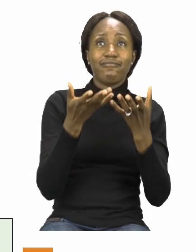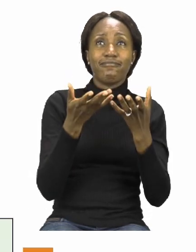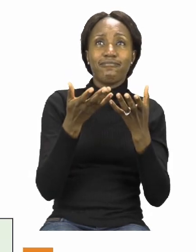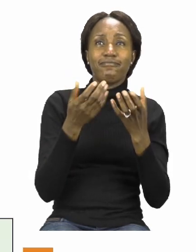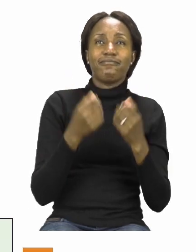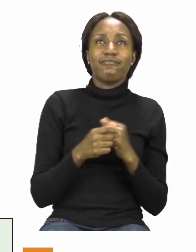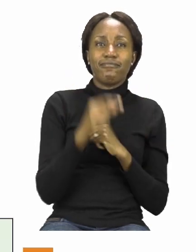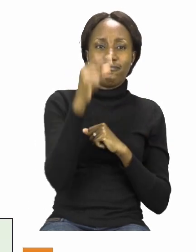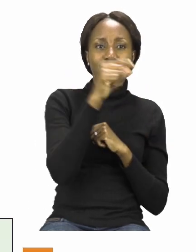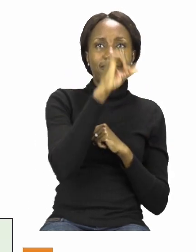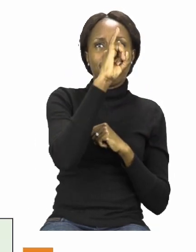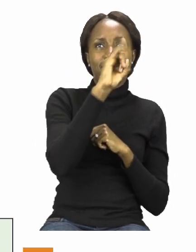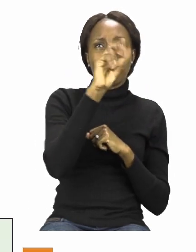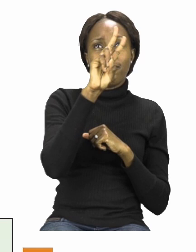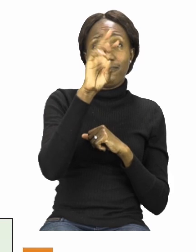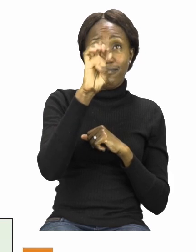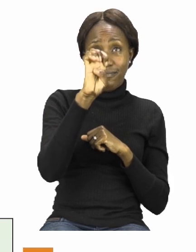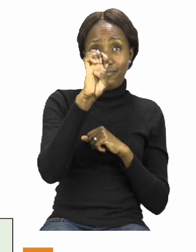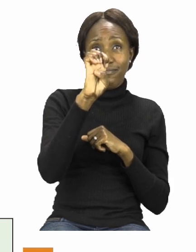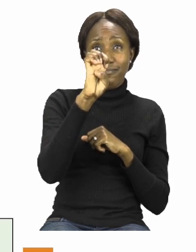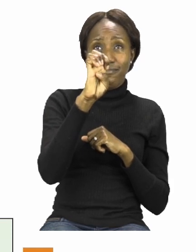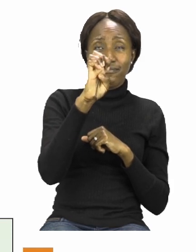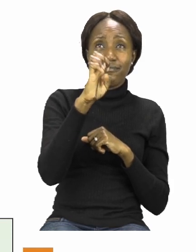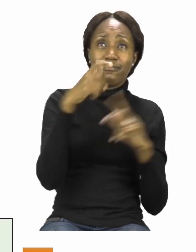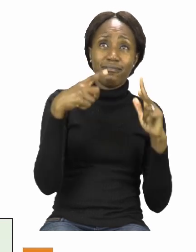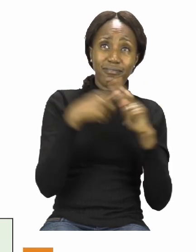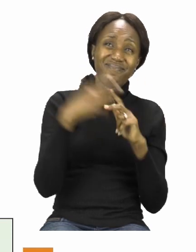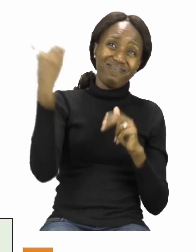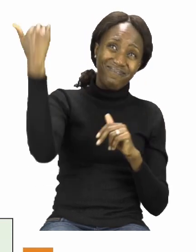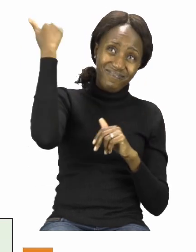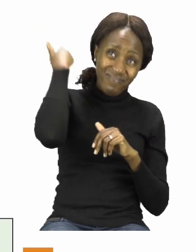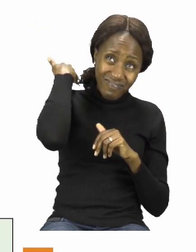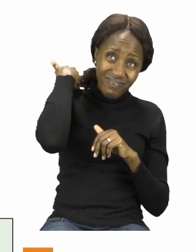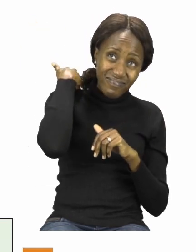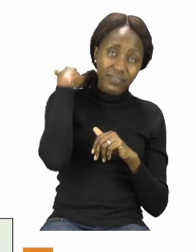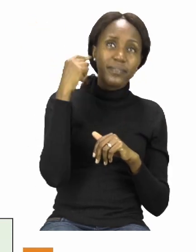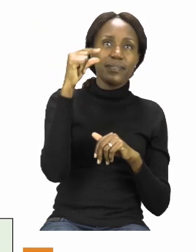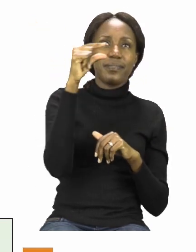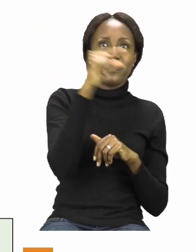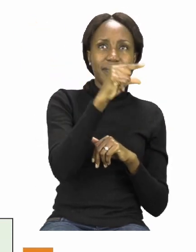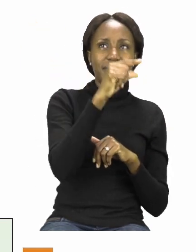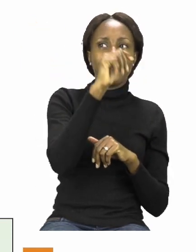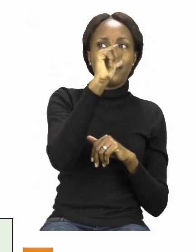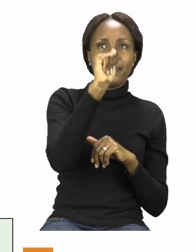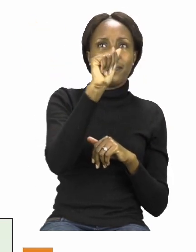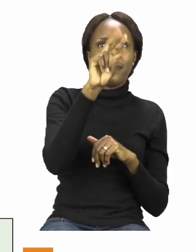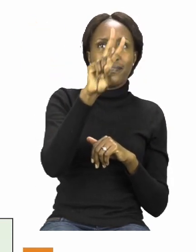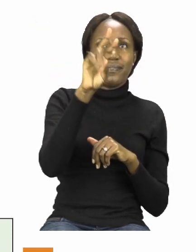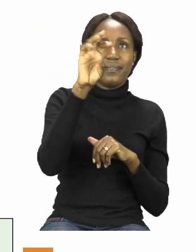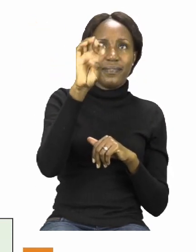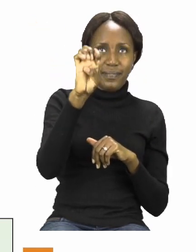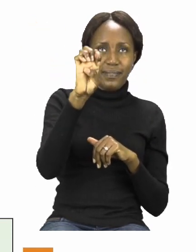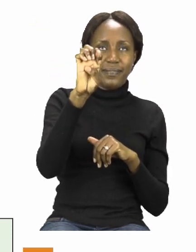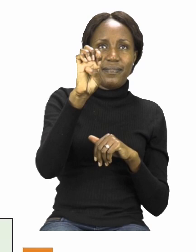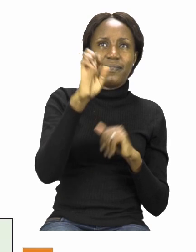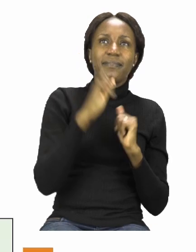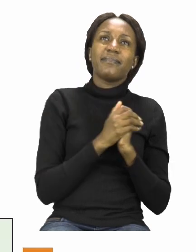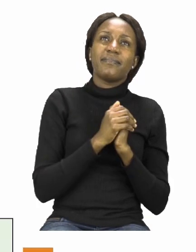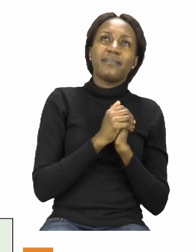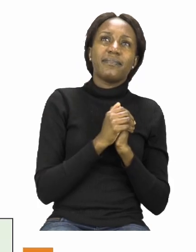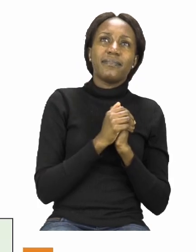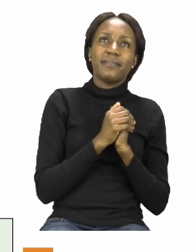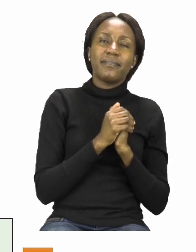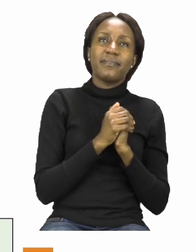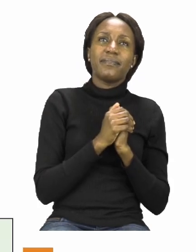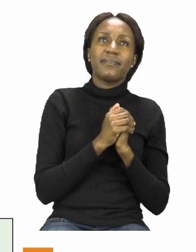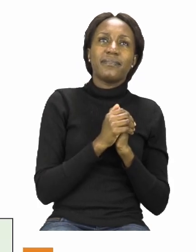give something, the past tense of that action is gave. Remember, a